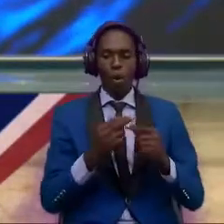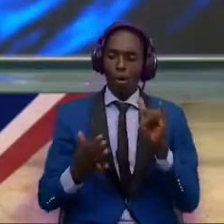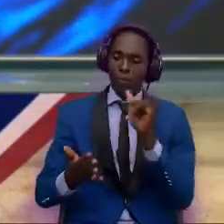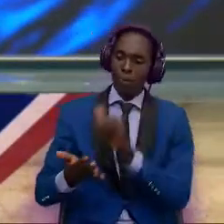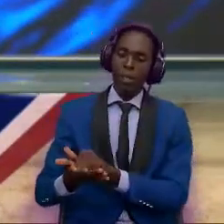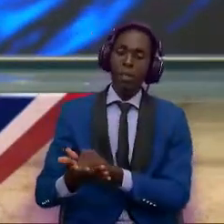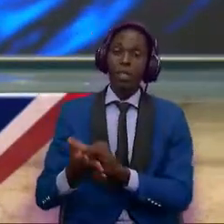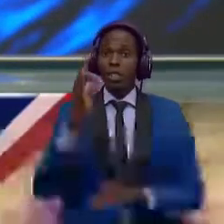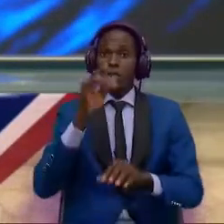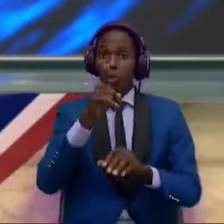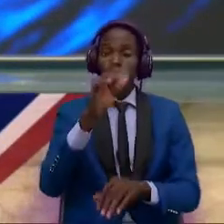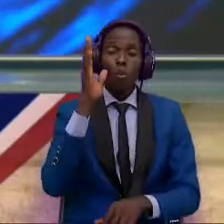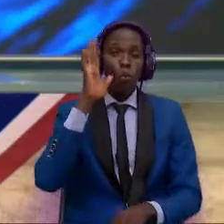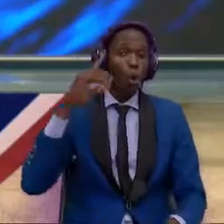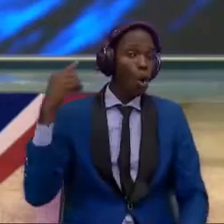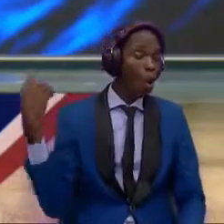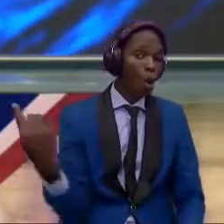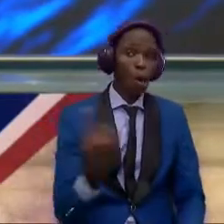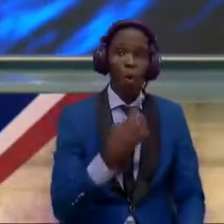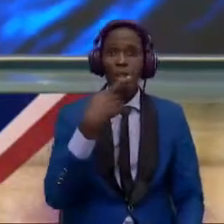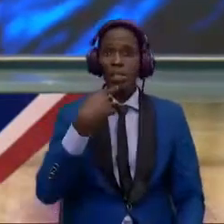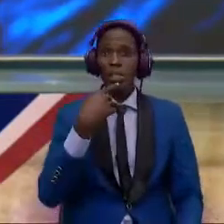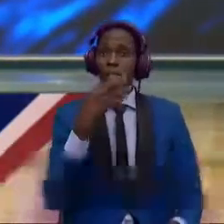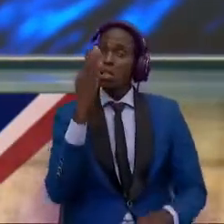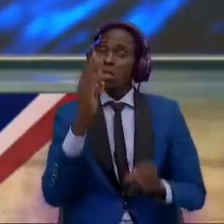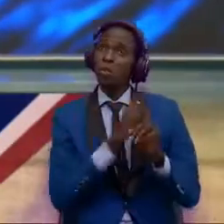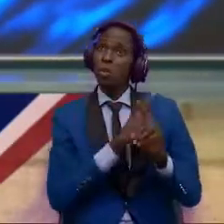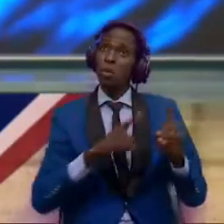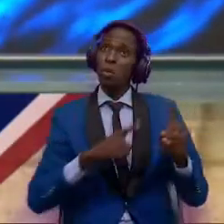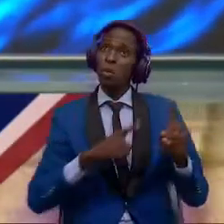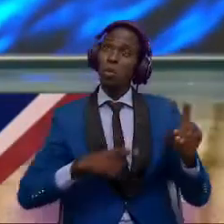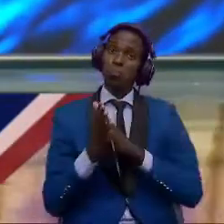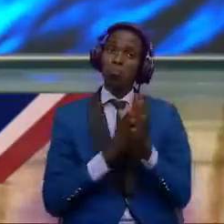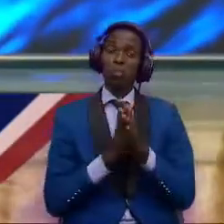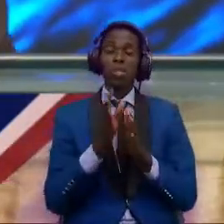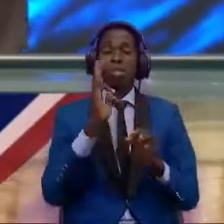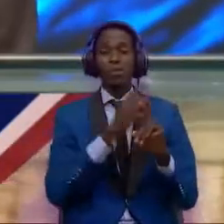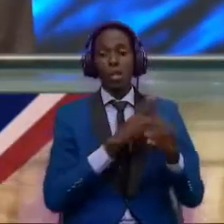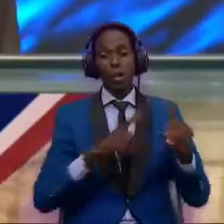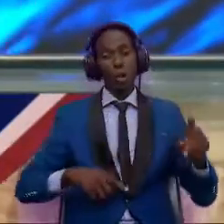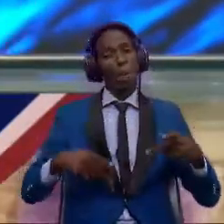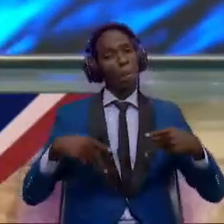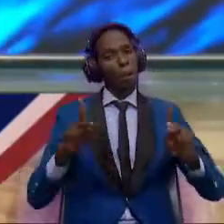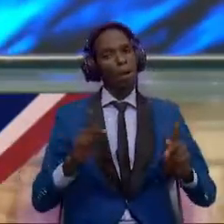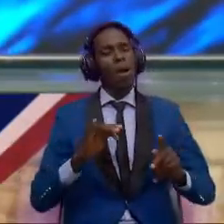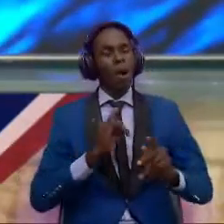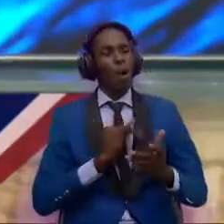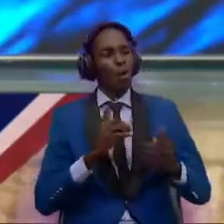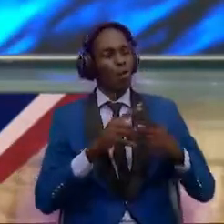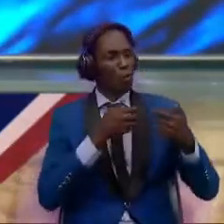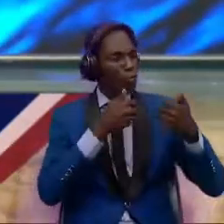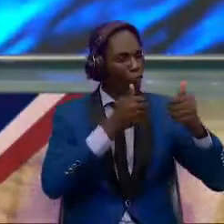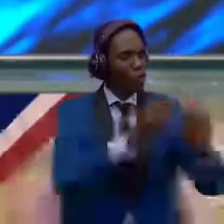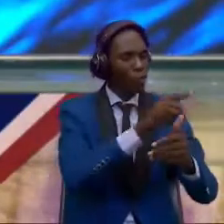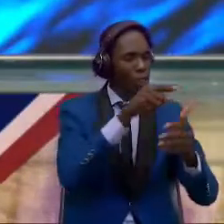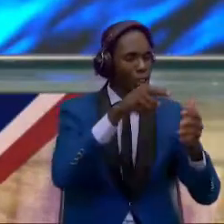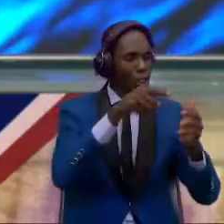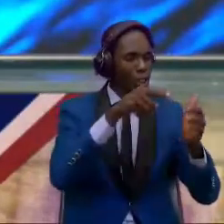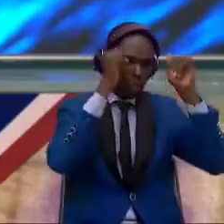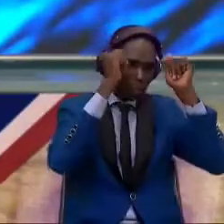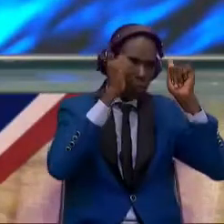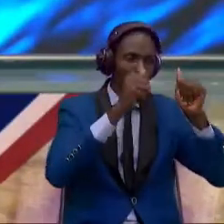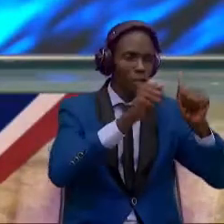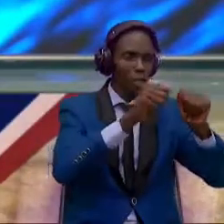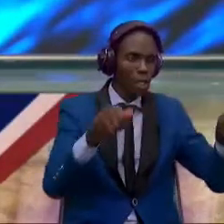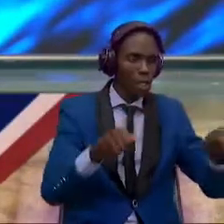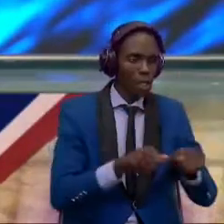say, if the Lord will, if the Lord permit, I want to follow this career. I want to